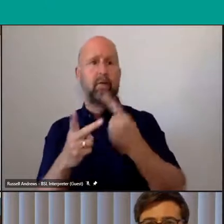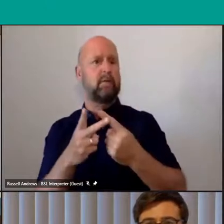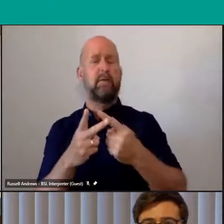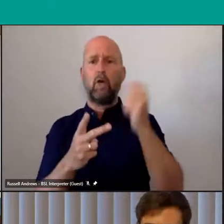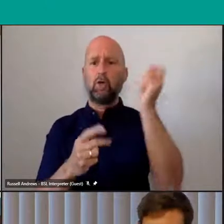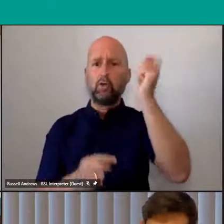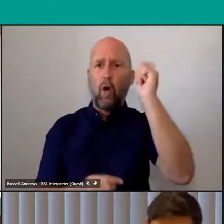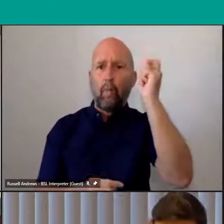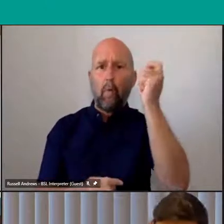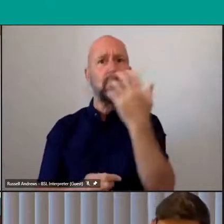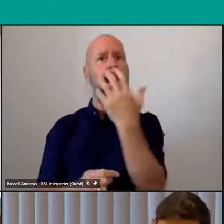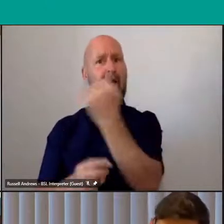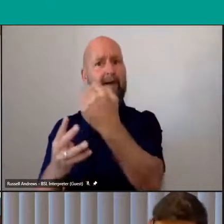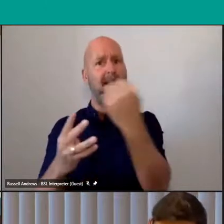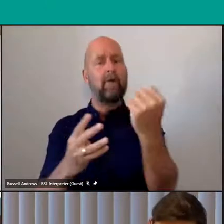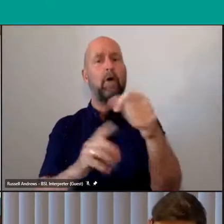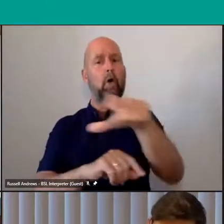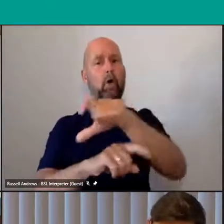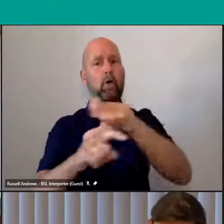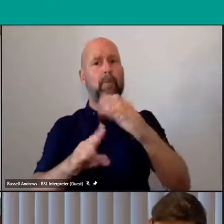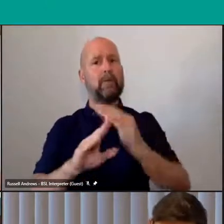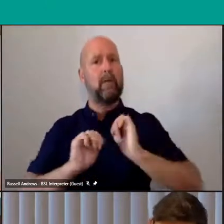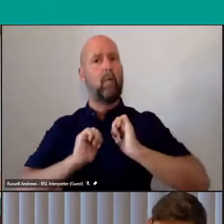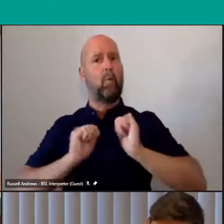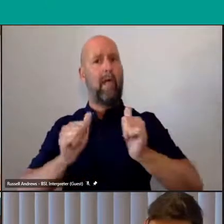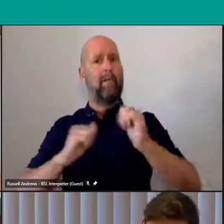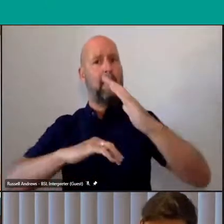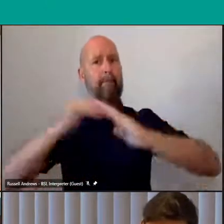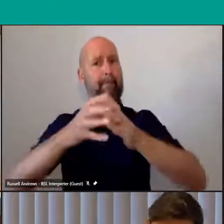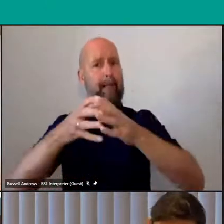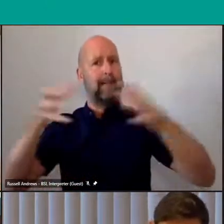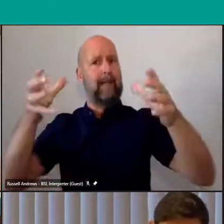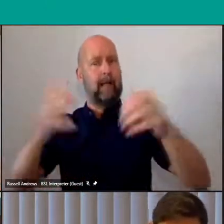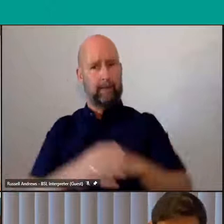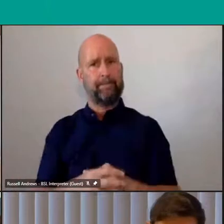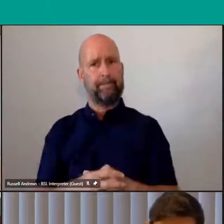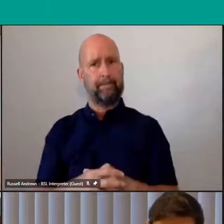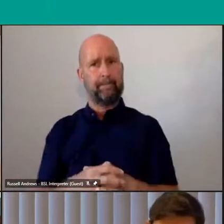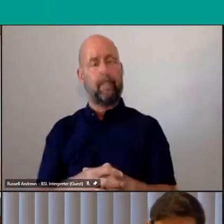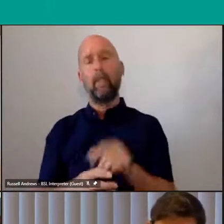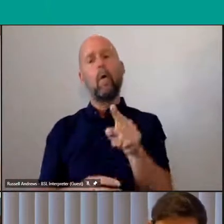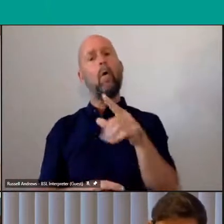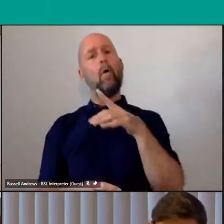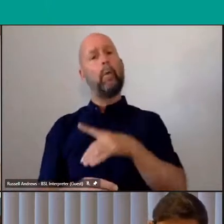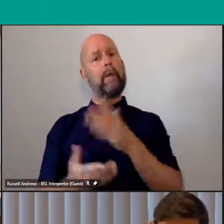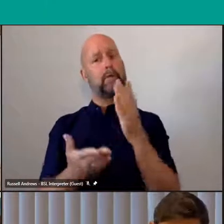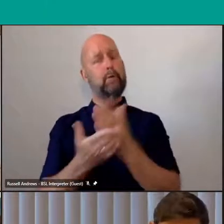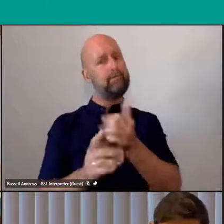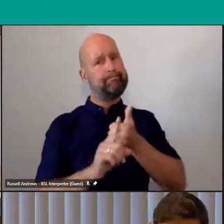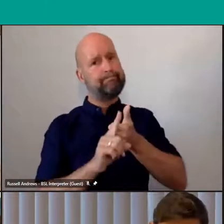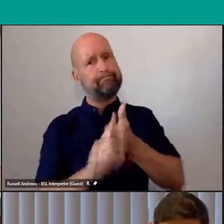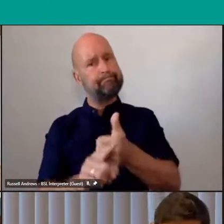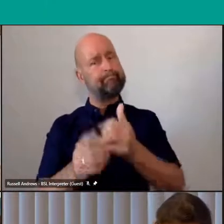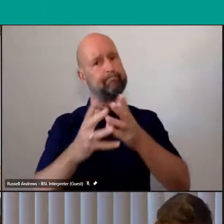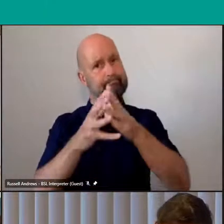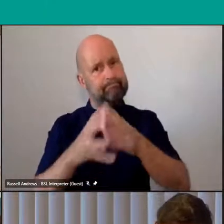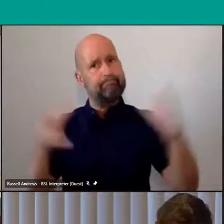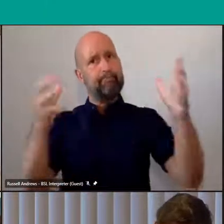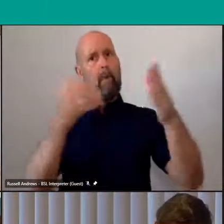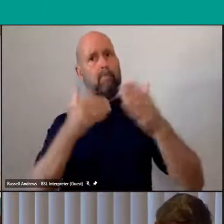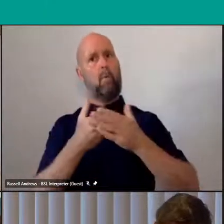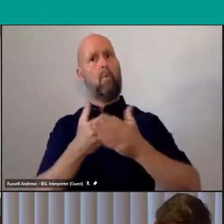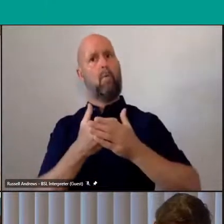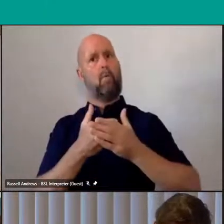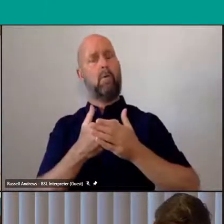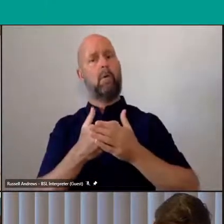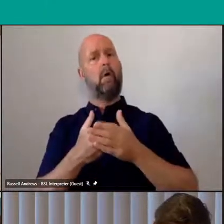already adopting community wealth building approaches. And we think we need to put a huge rocket boost behind this with a community